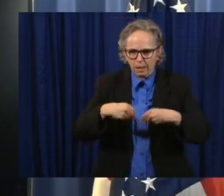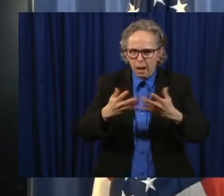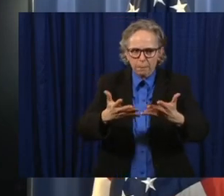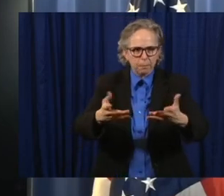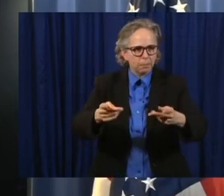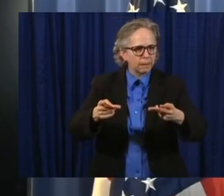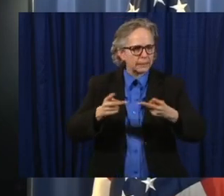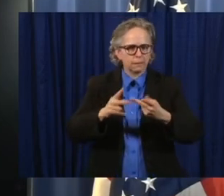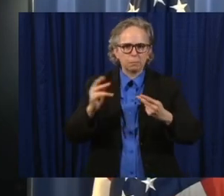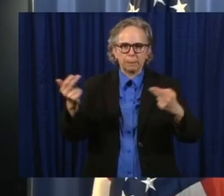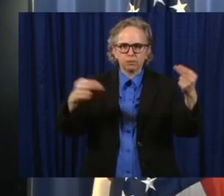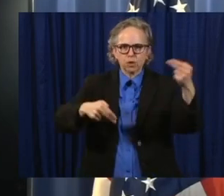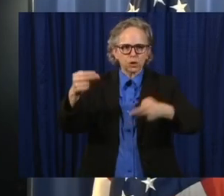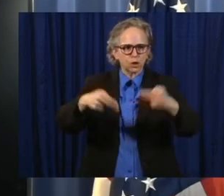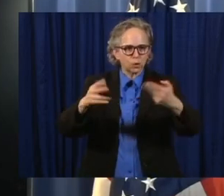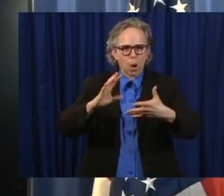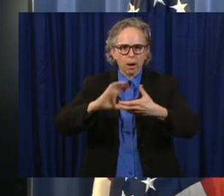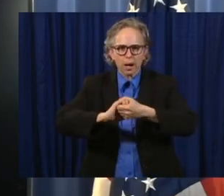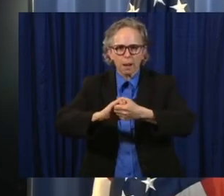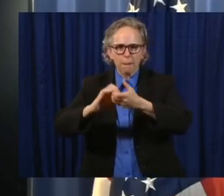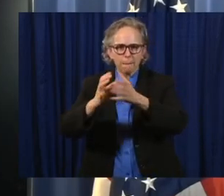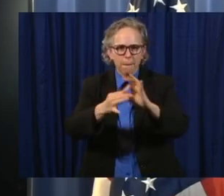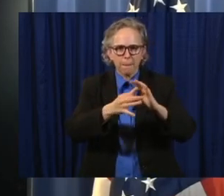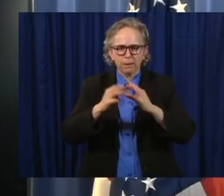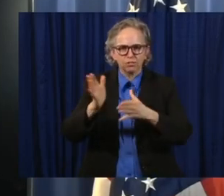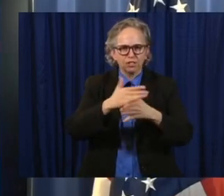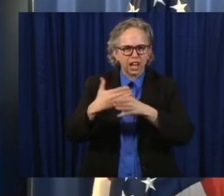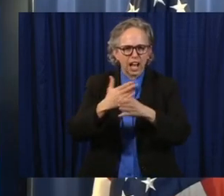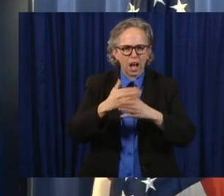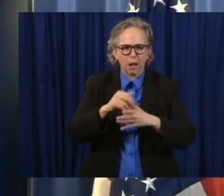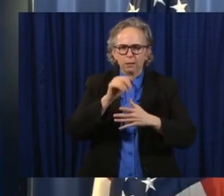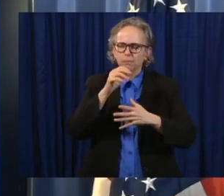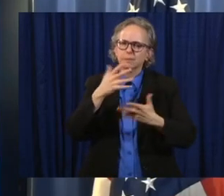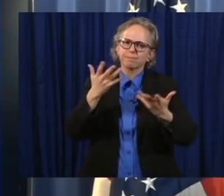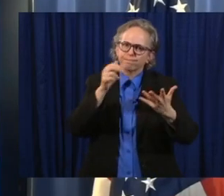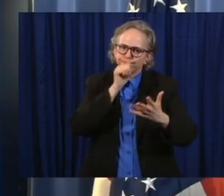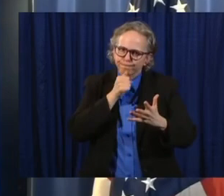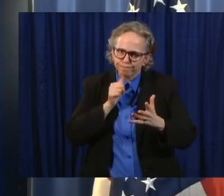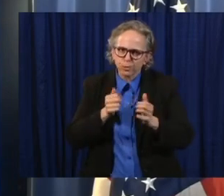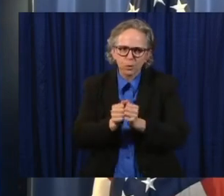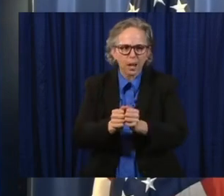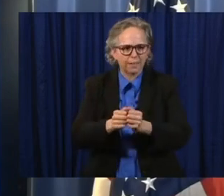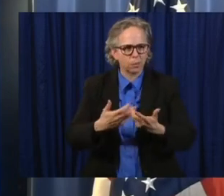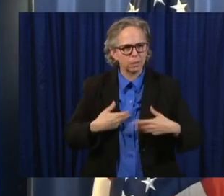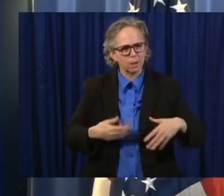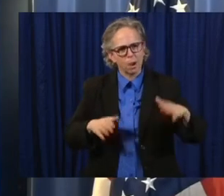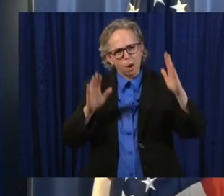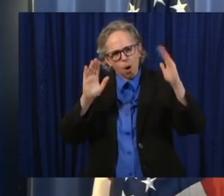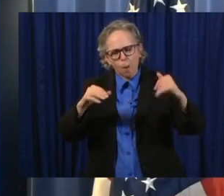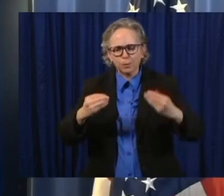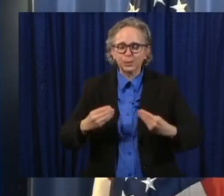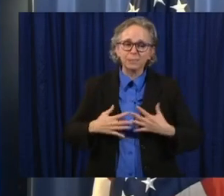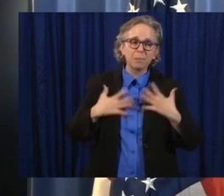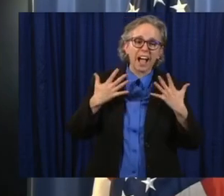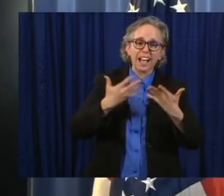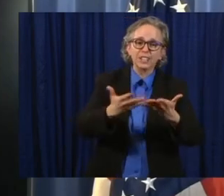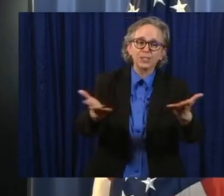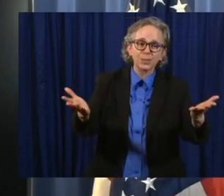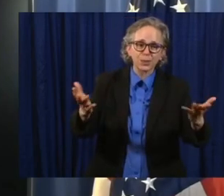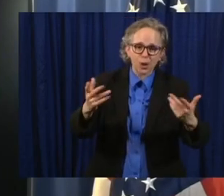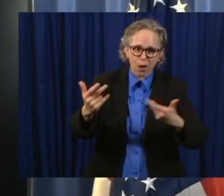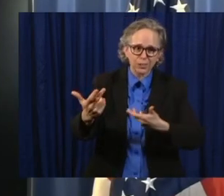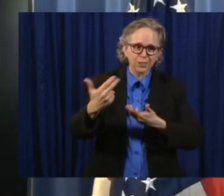and cope with the challenges presented by this pandemic. We hope to inspire you while giving artists an opportunity to share